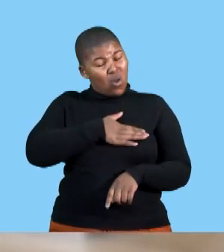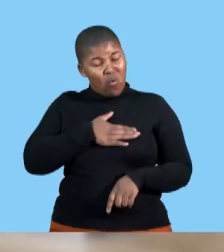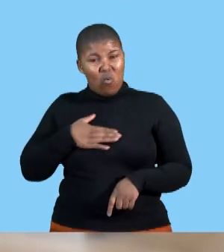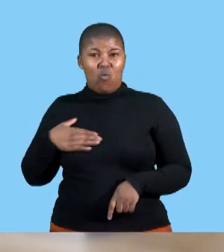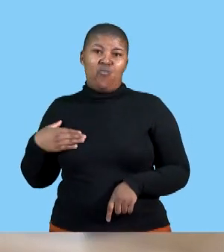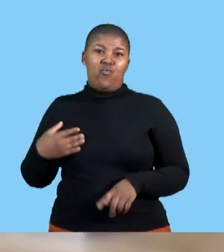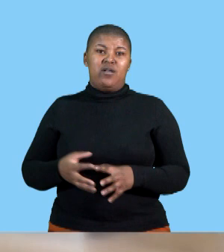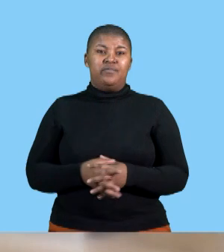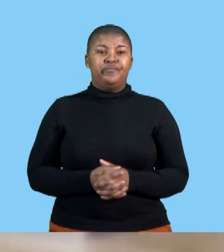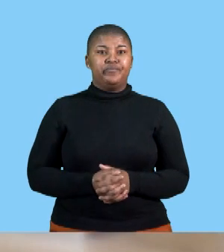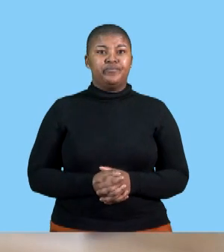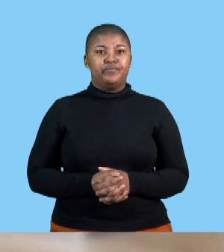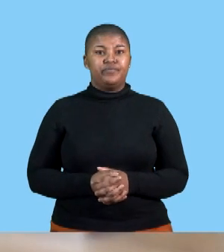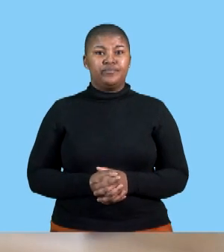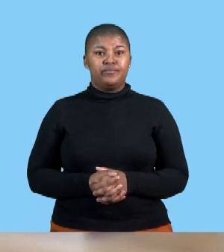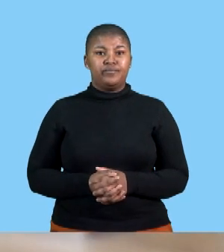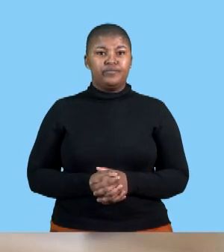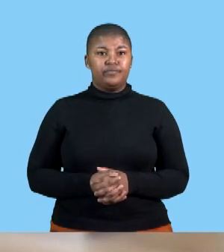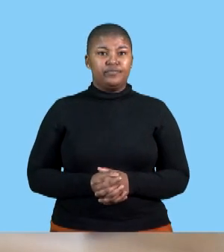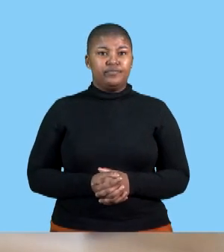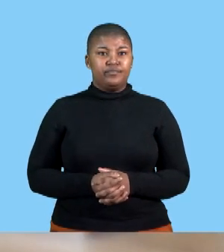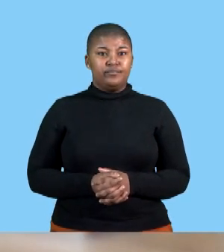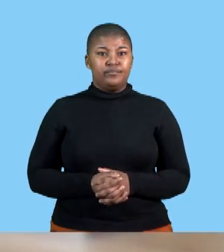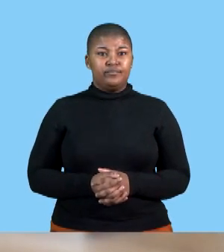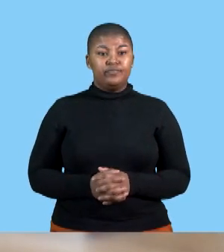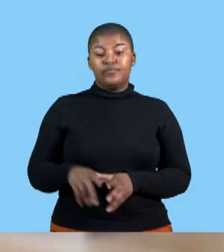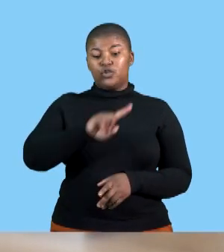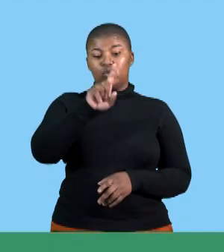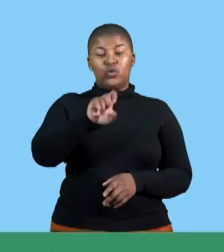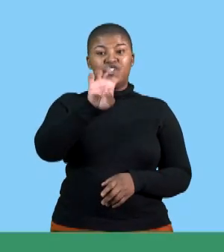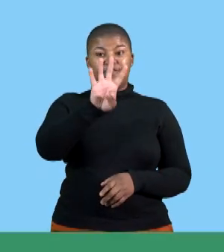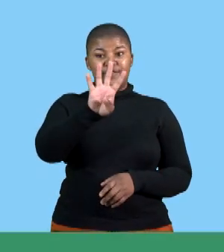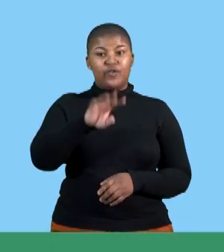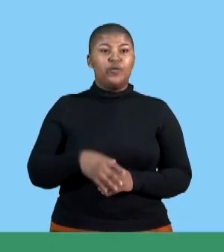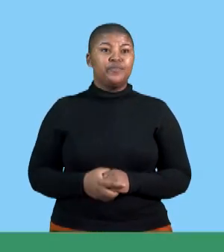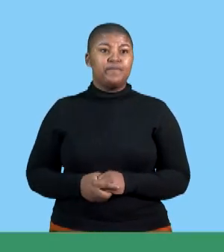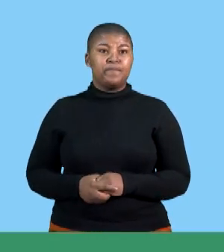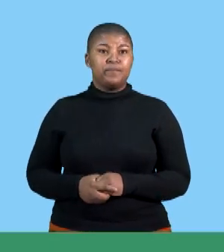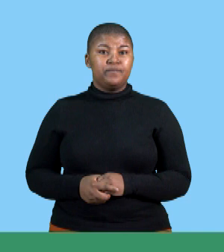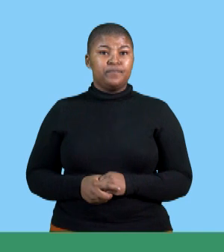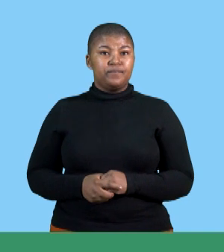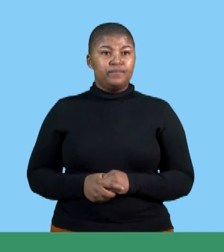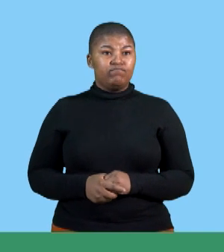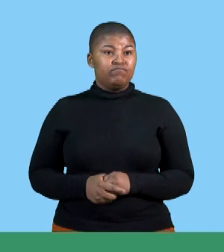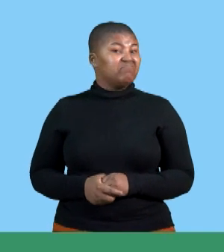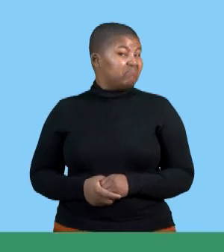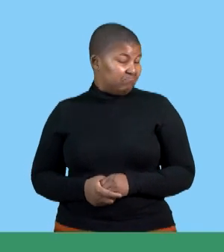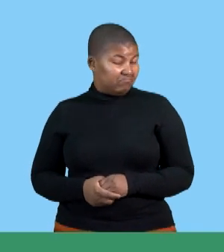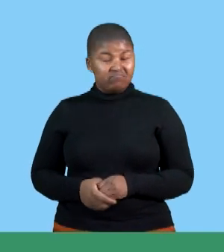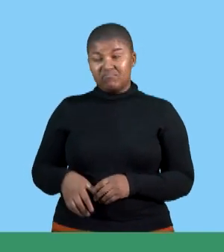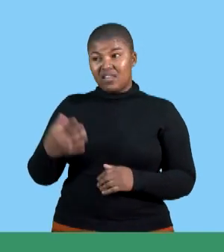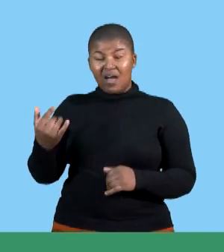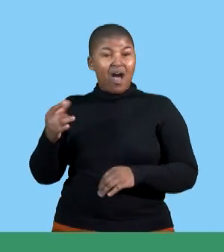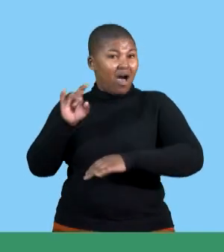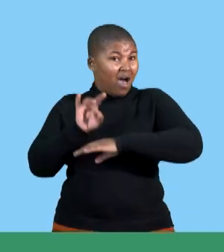slow. Now, moving along to question number 4, it says advise entrepreneurs on the advantages